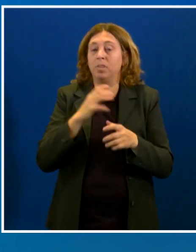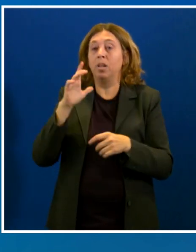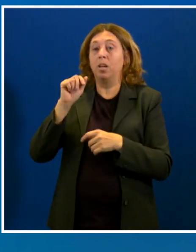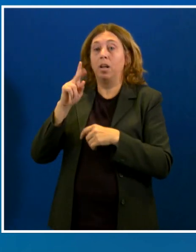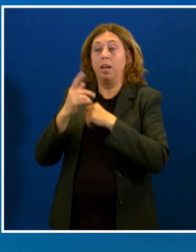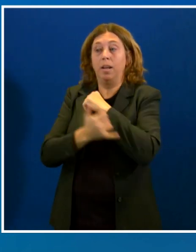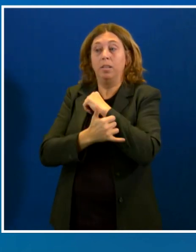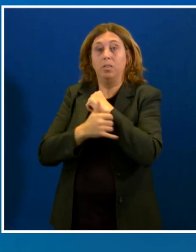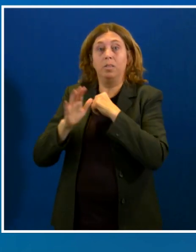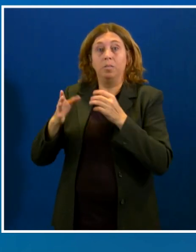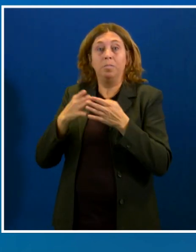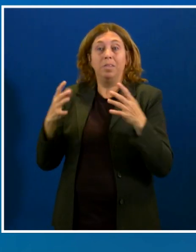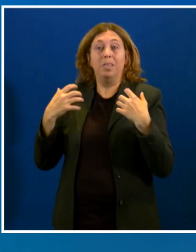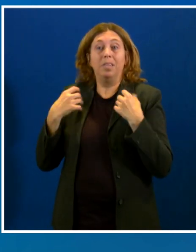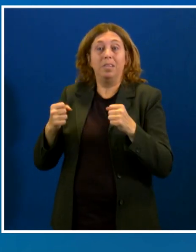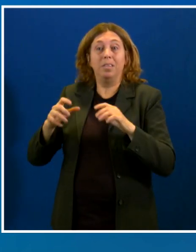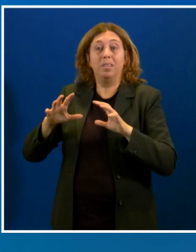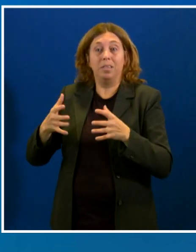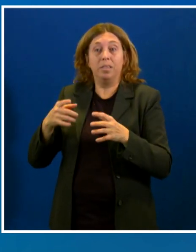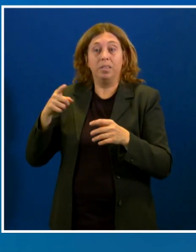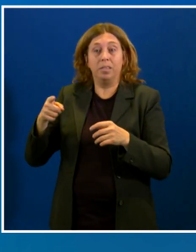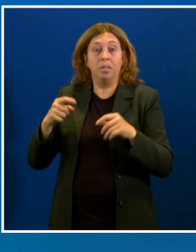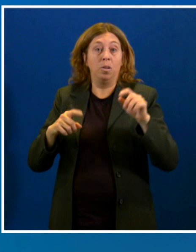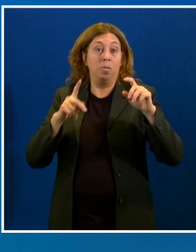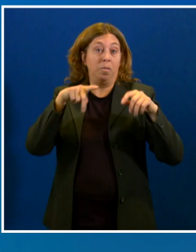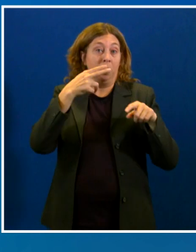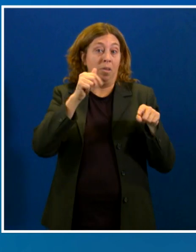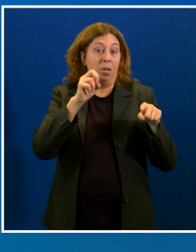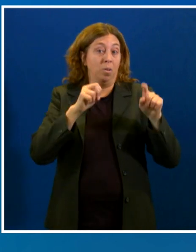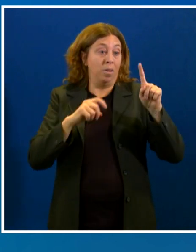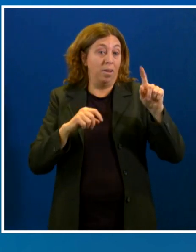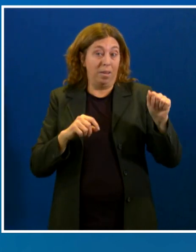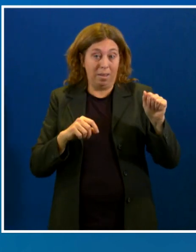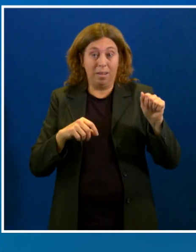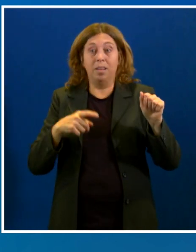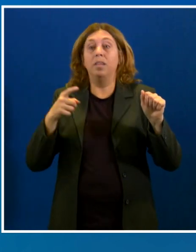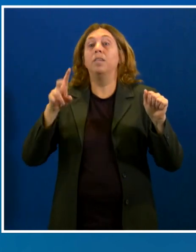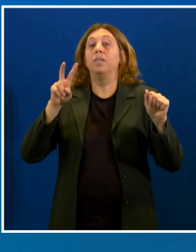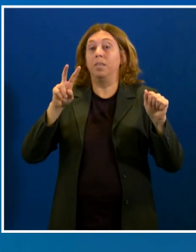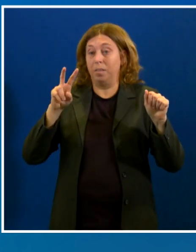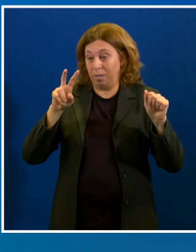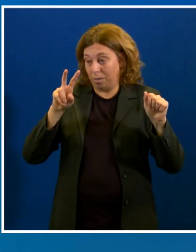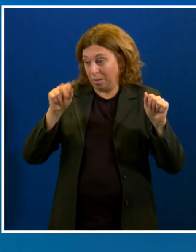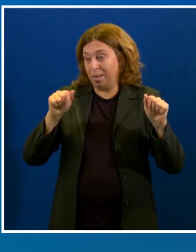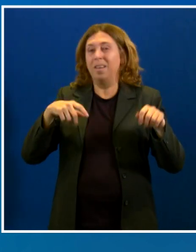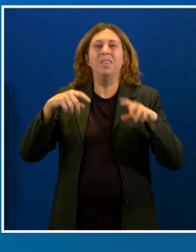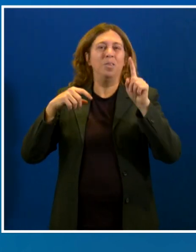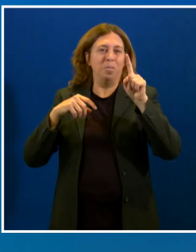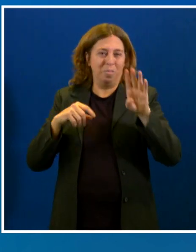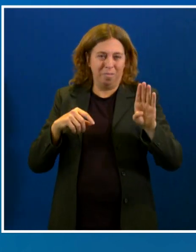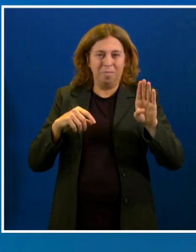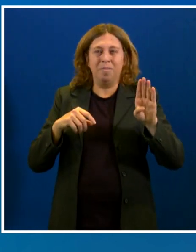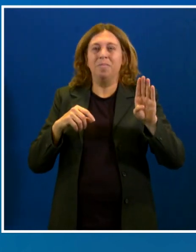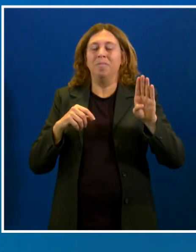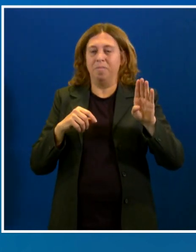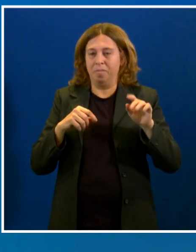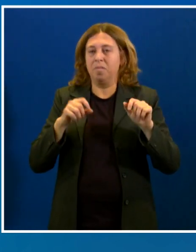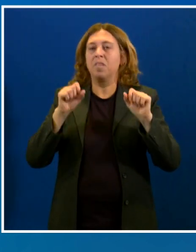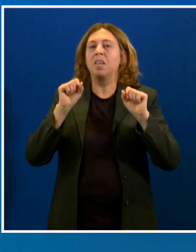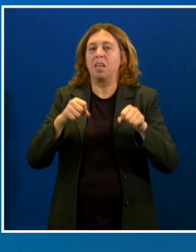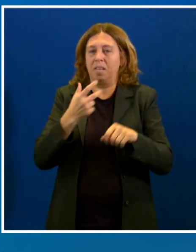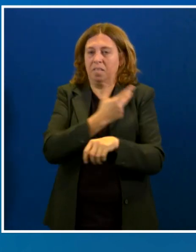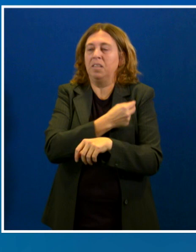phases 1A, 2A, and 1B can now get vaccinated in the county. So this includes